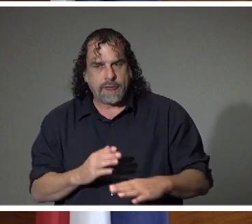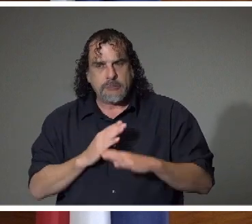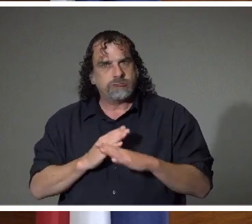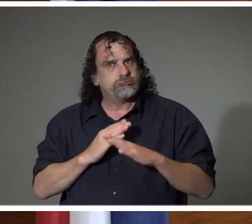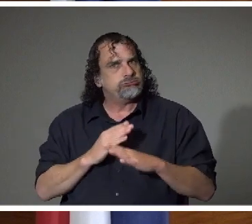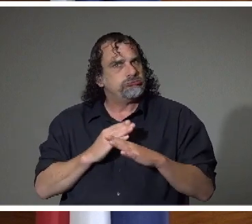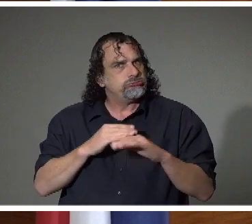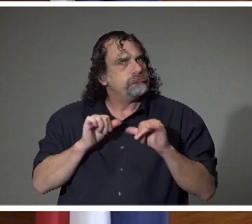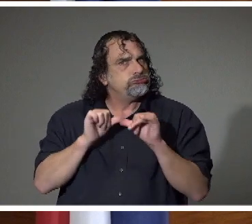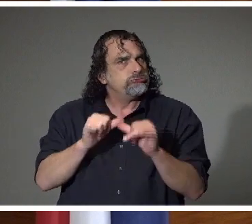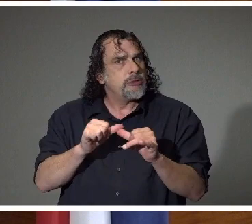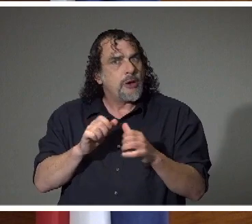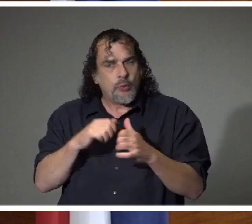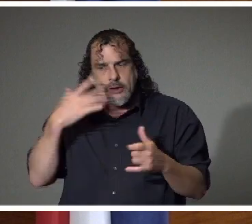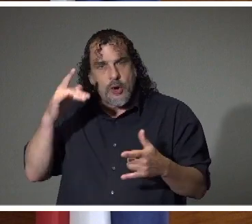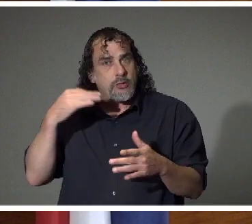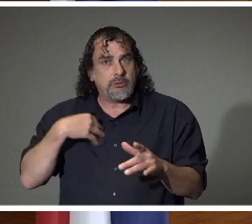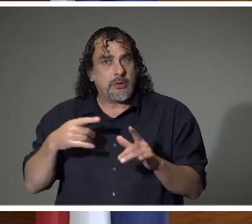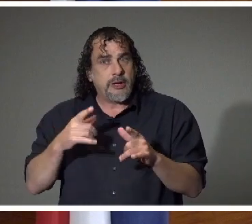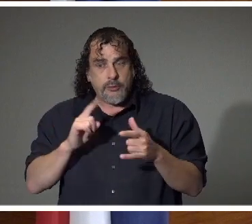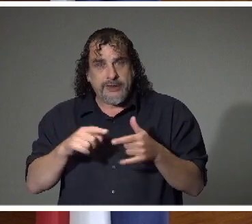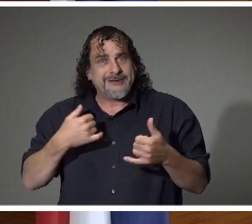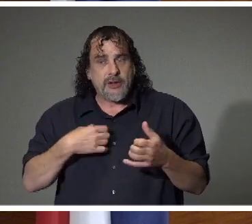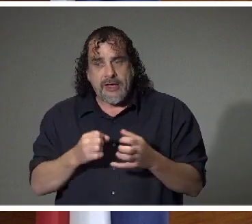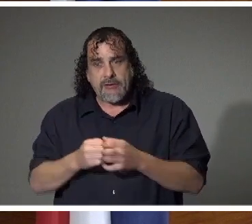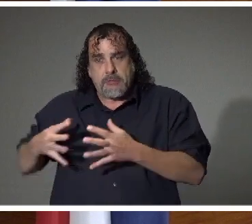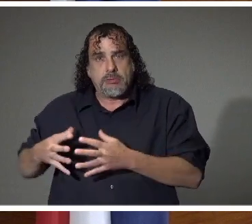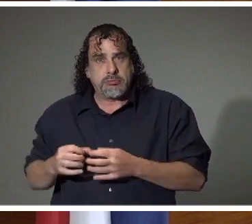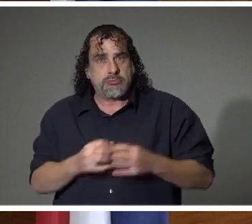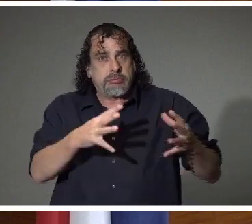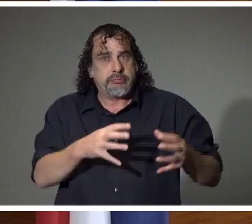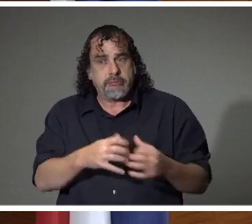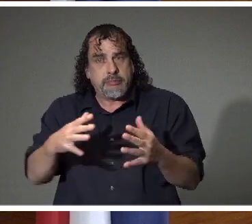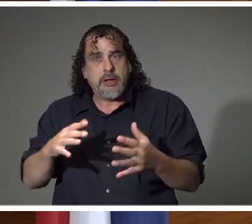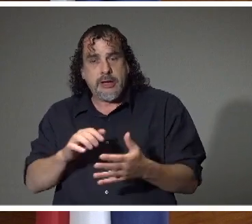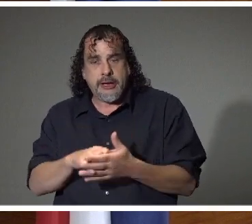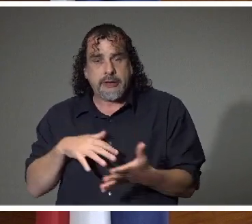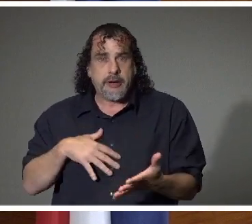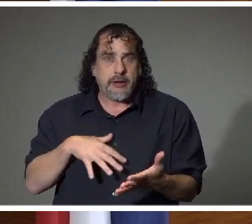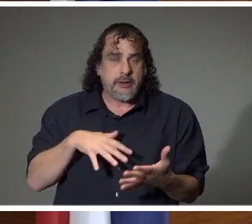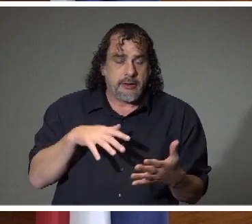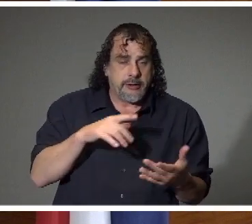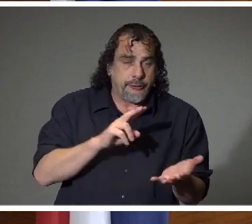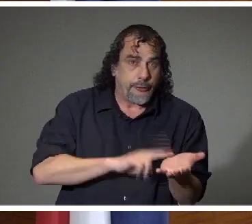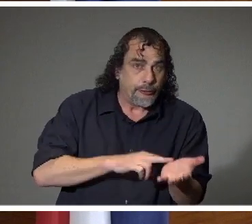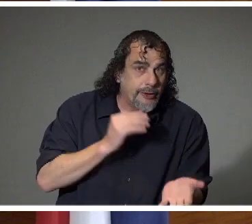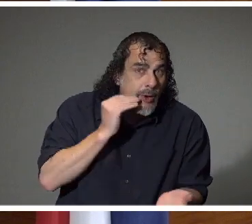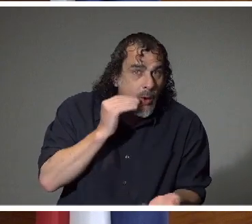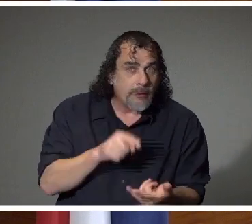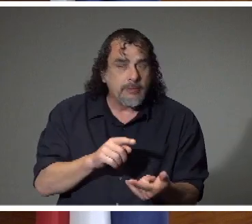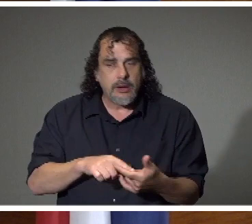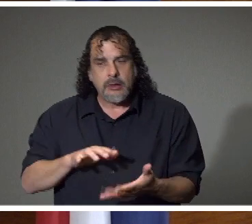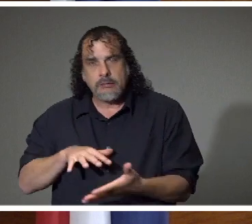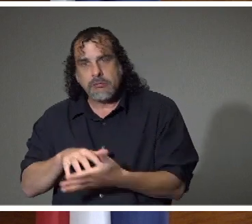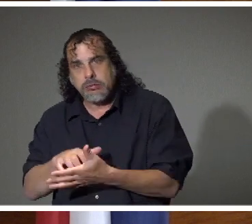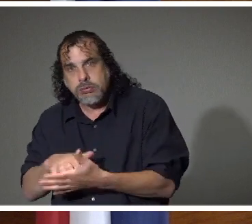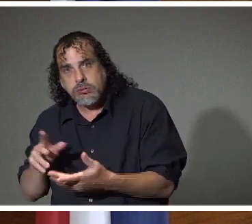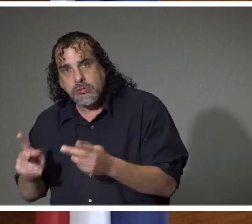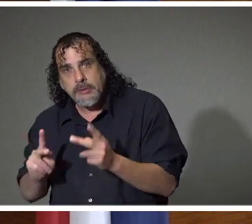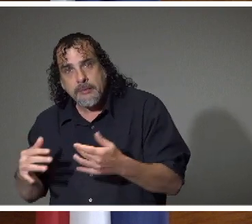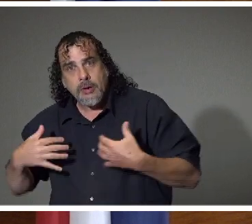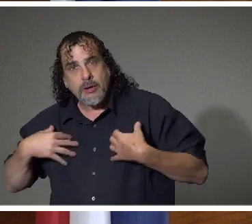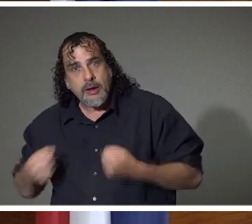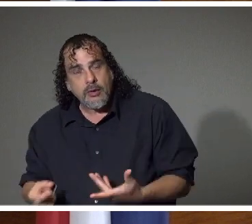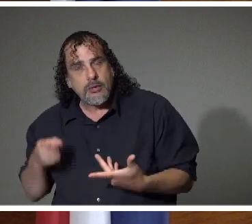know that it's still possible that we may have outbreaks in vulnerable populations such as our nursing homes and other long-term care